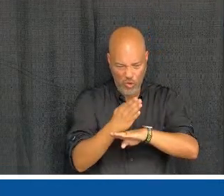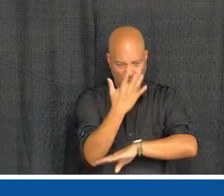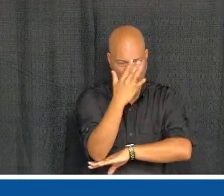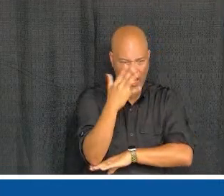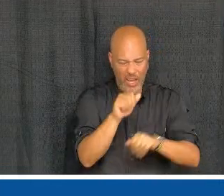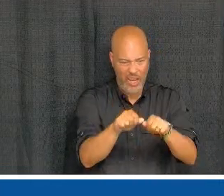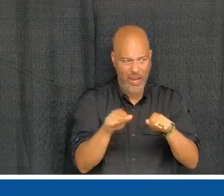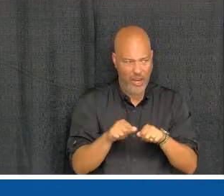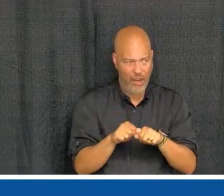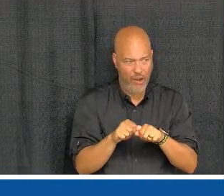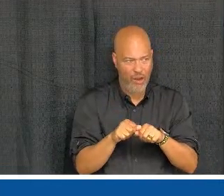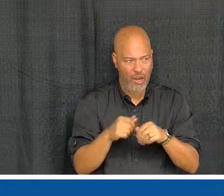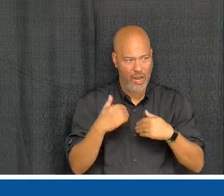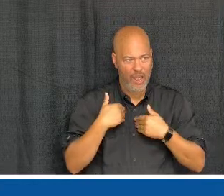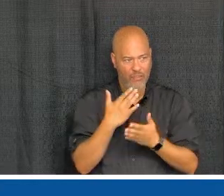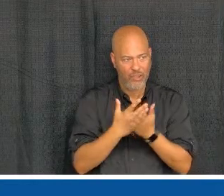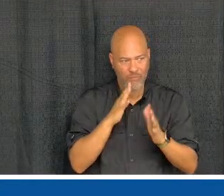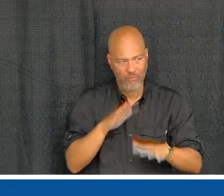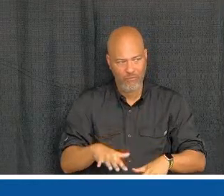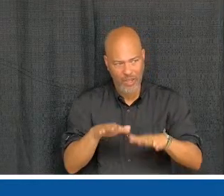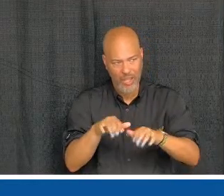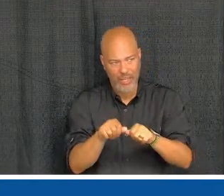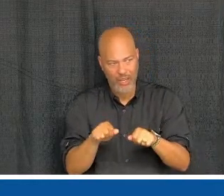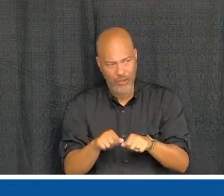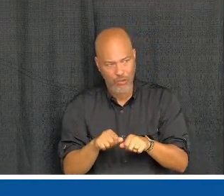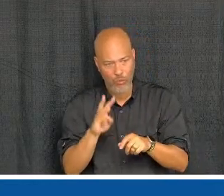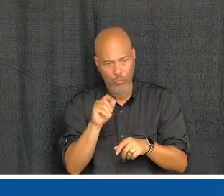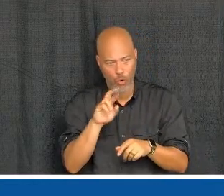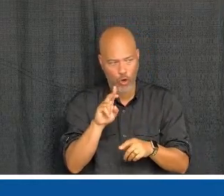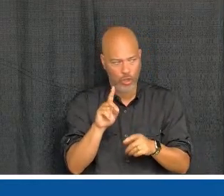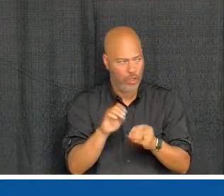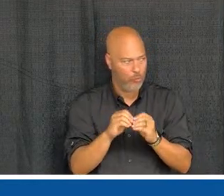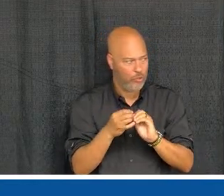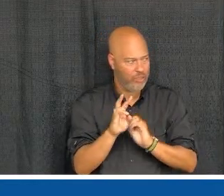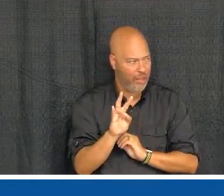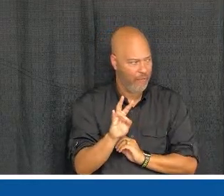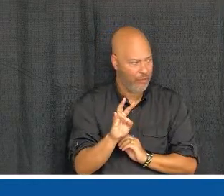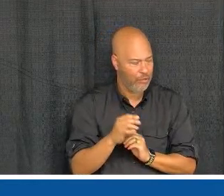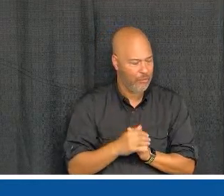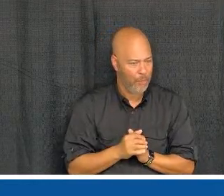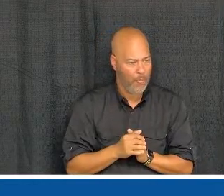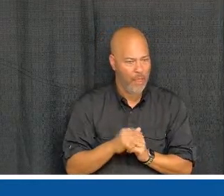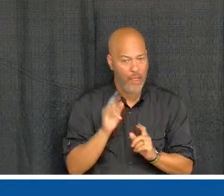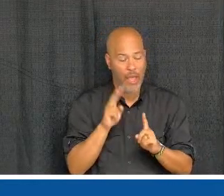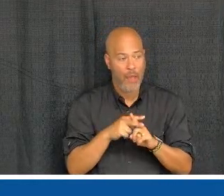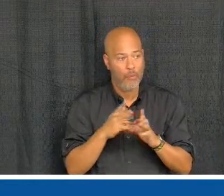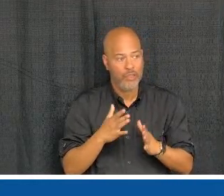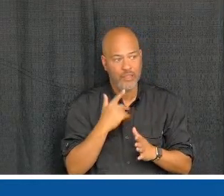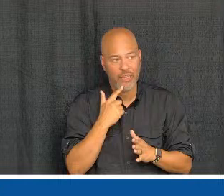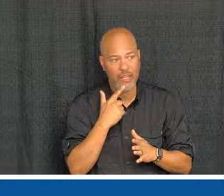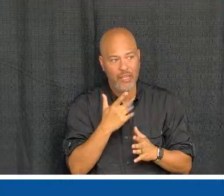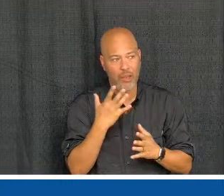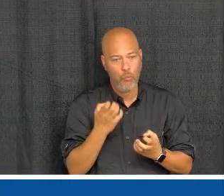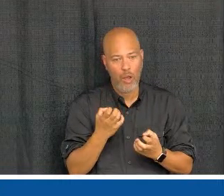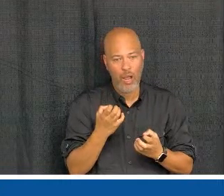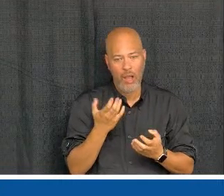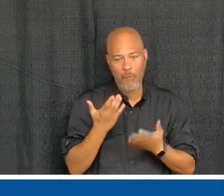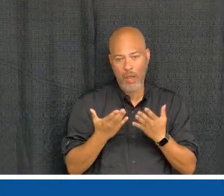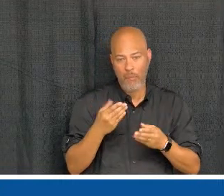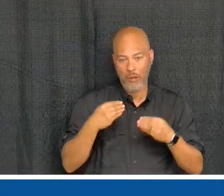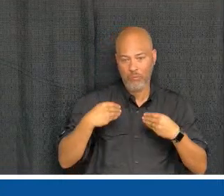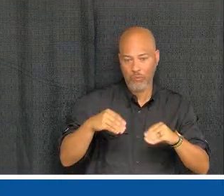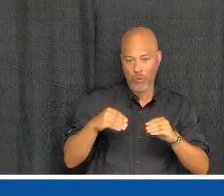is constrained by some floodplain. This is in Council Ward number 7. The applicant's statement is speculative retail